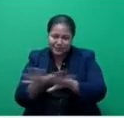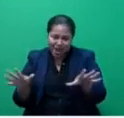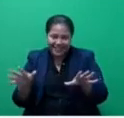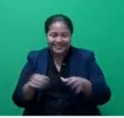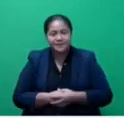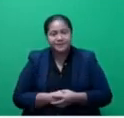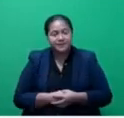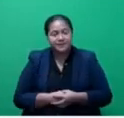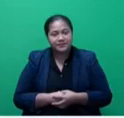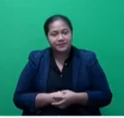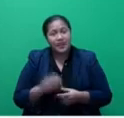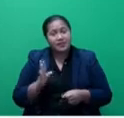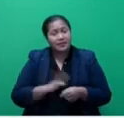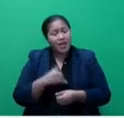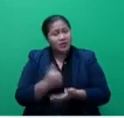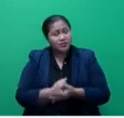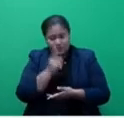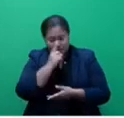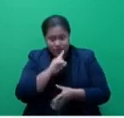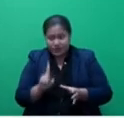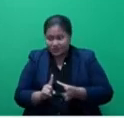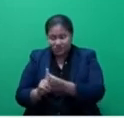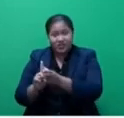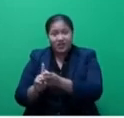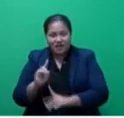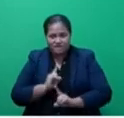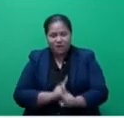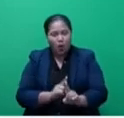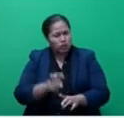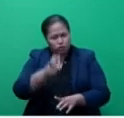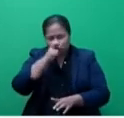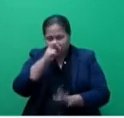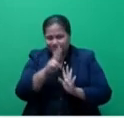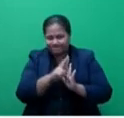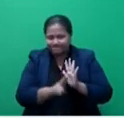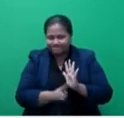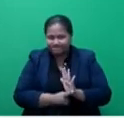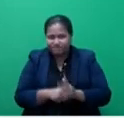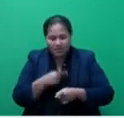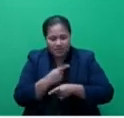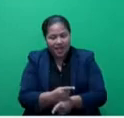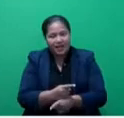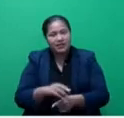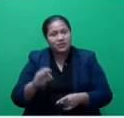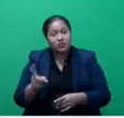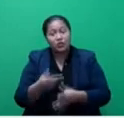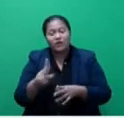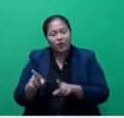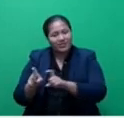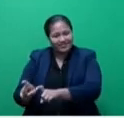that those that are being quarantined follow strict guidelines with regards to their respective isolation and definitely no special